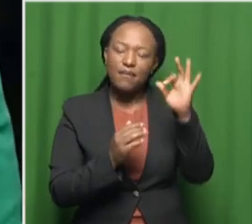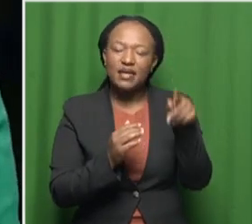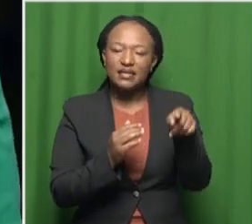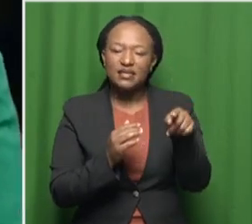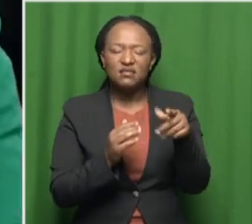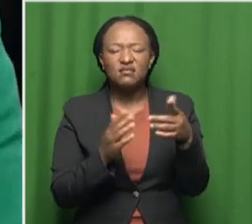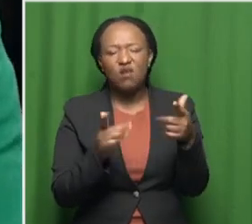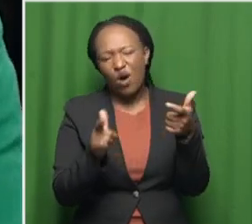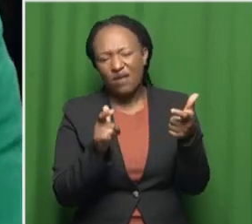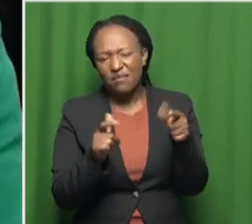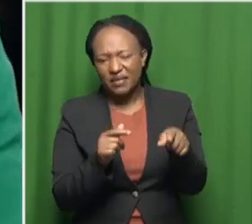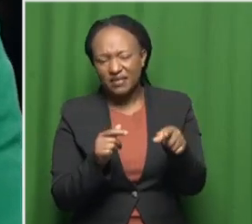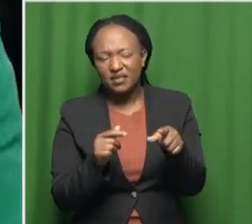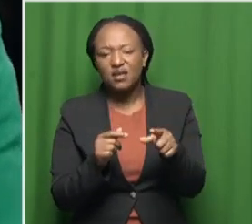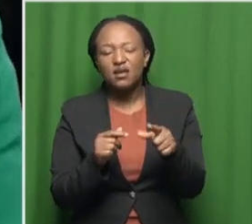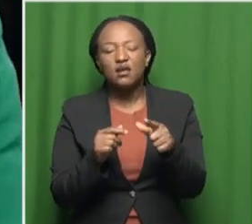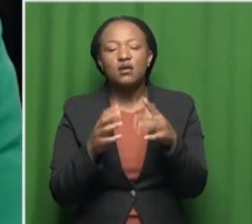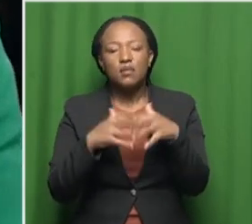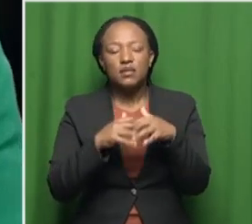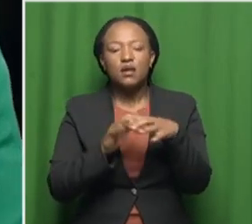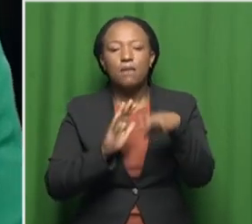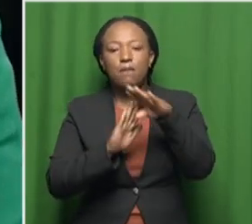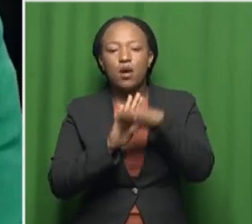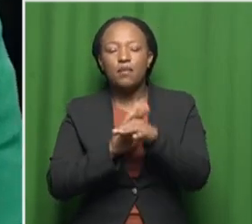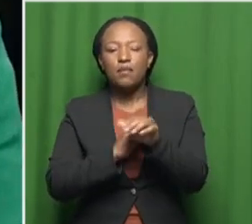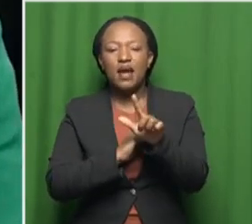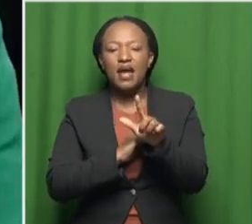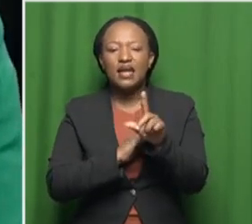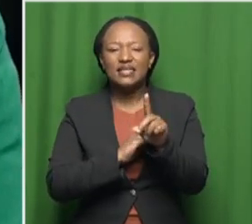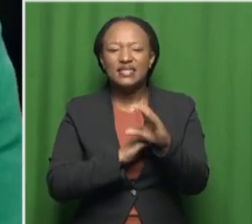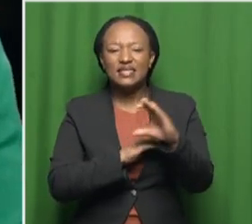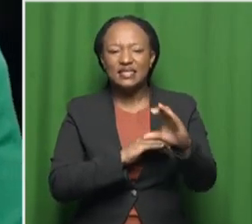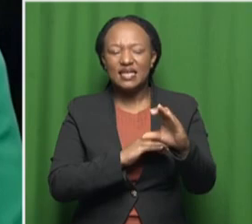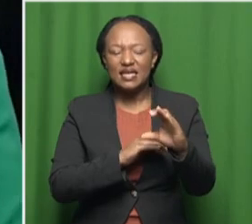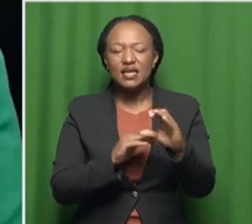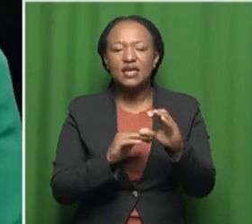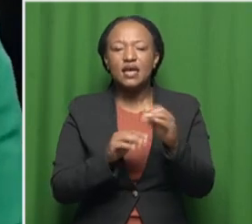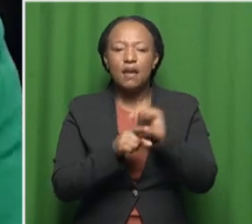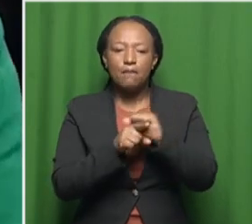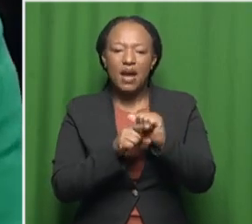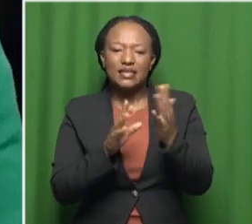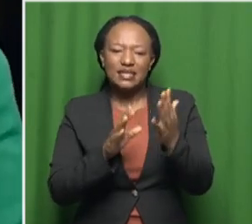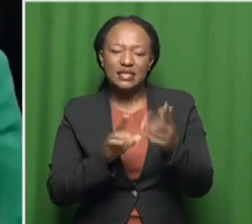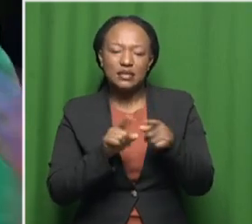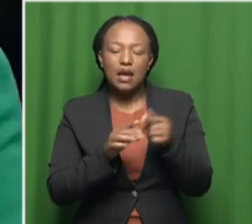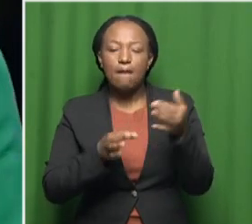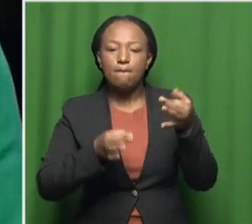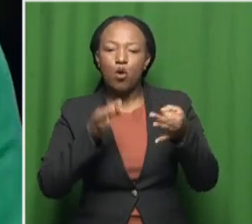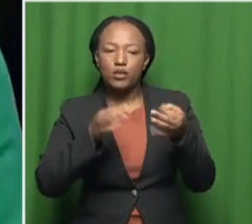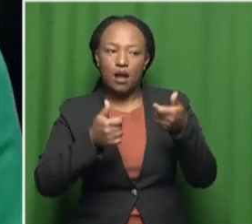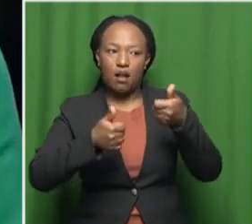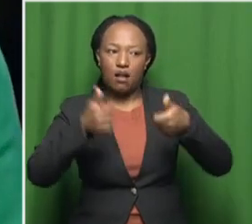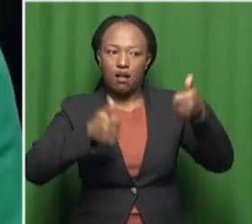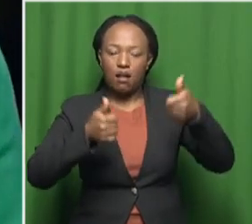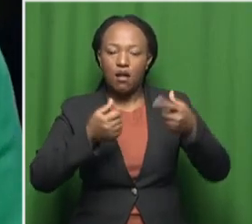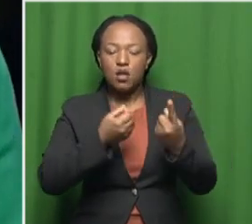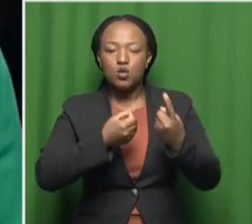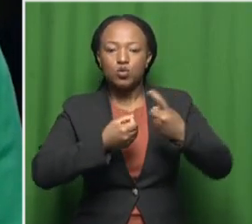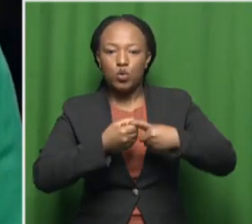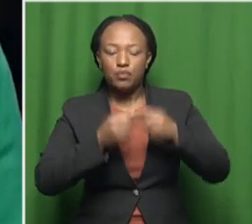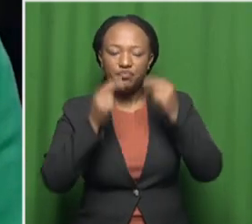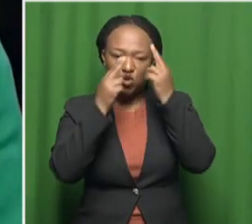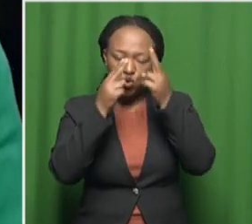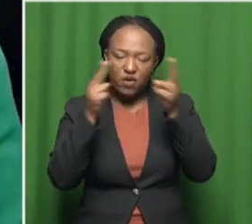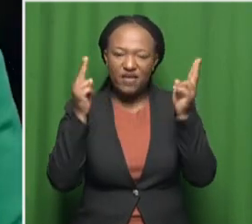wherein we bring all these LED practitioners, including their political heads, to this program that they joined with the University